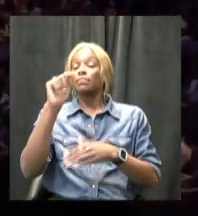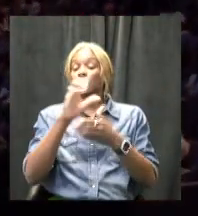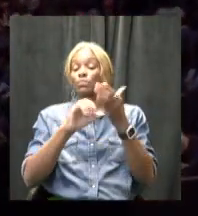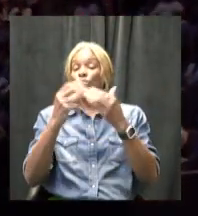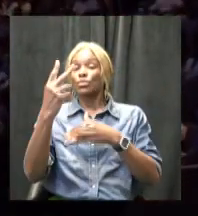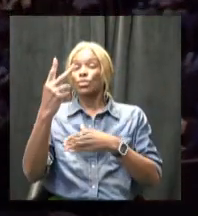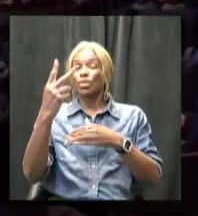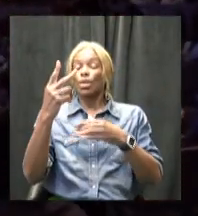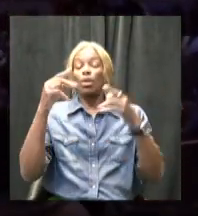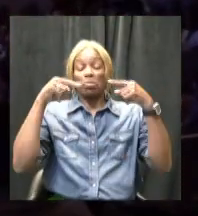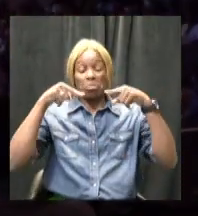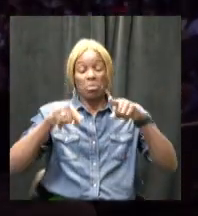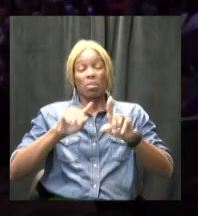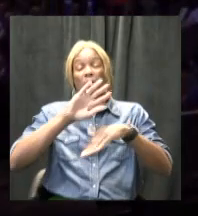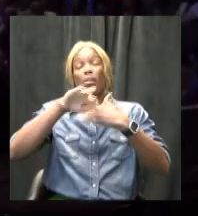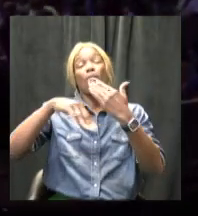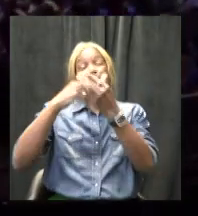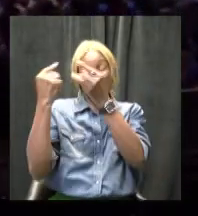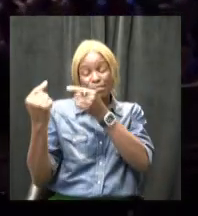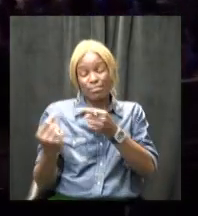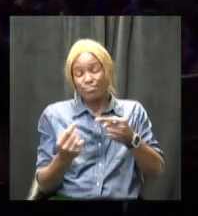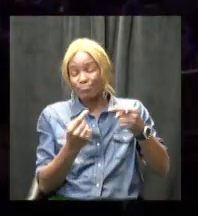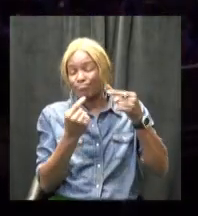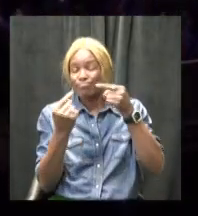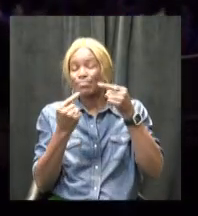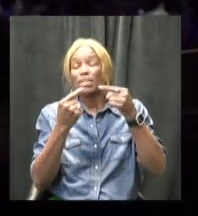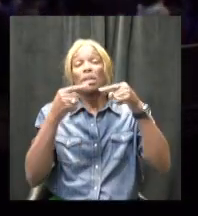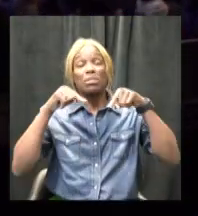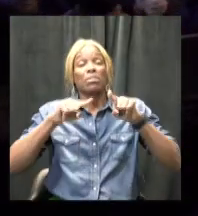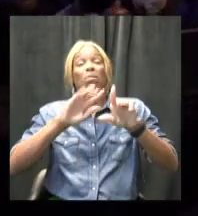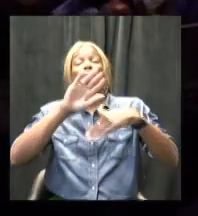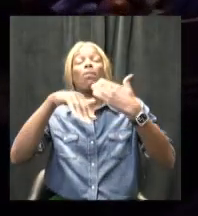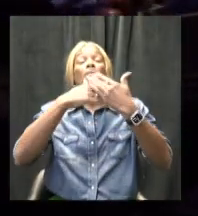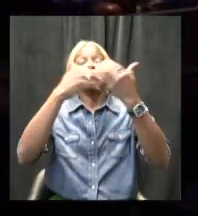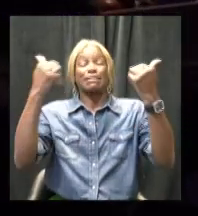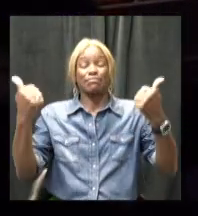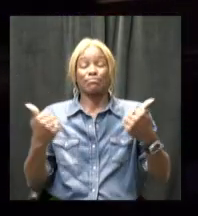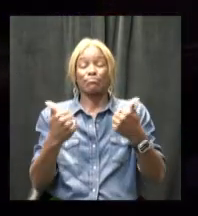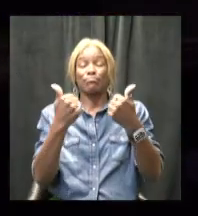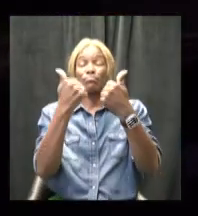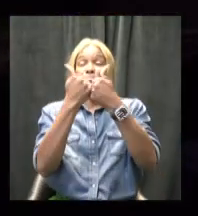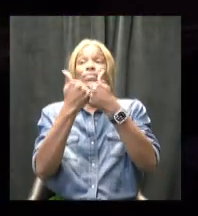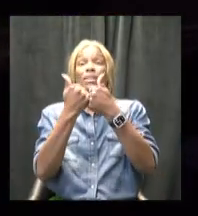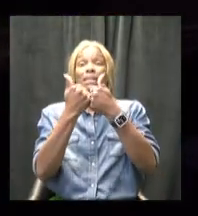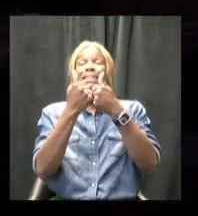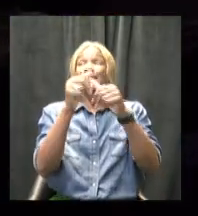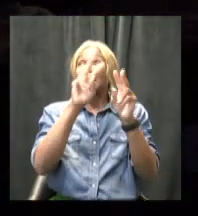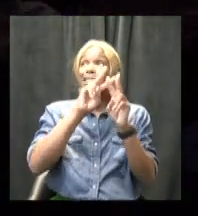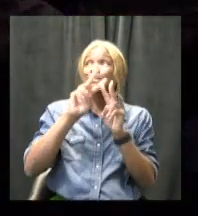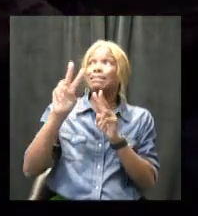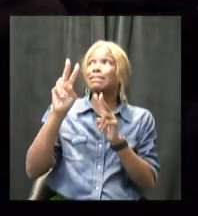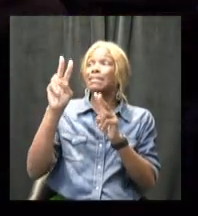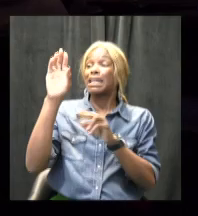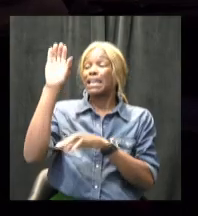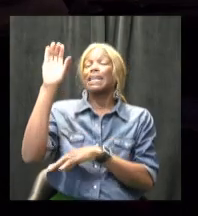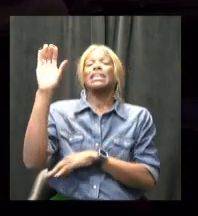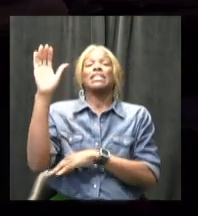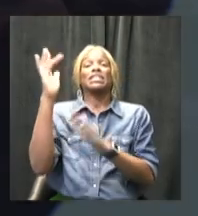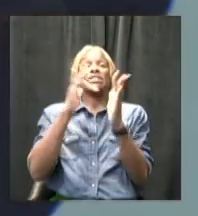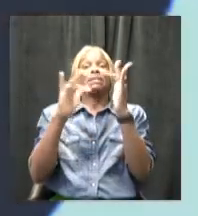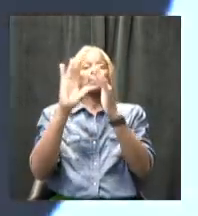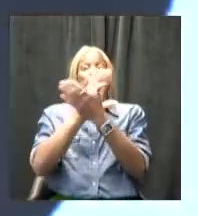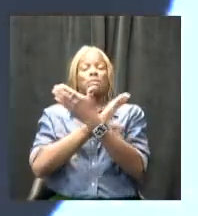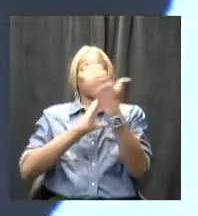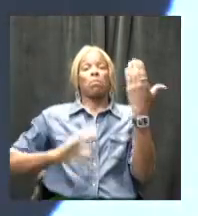middle of all of these challenges, in the middle of them watching their Savior, Jesus Christ, dying and then being resurrected, in that